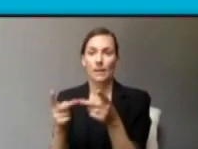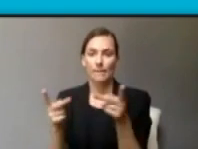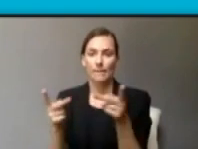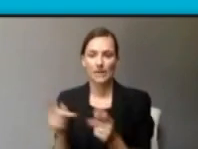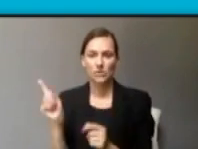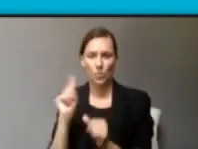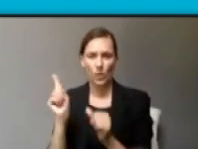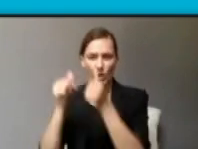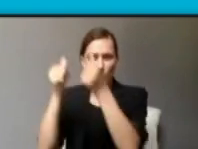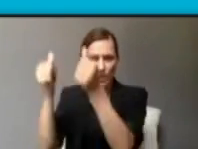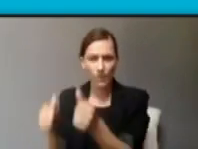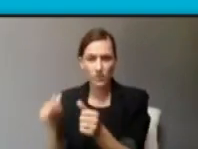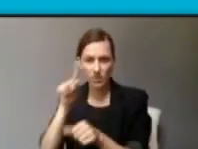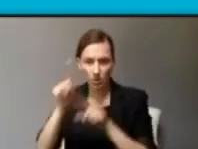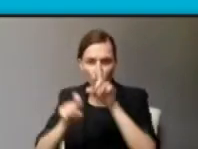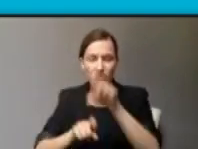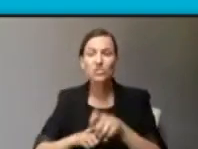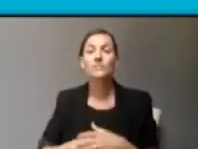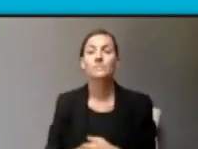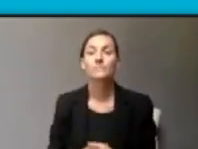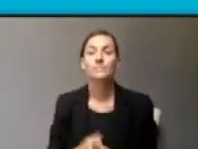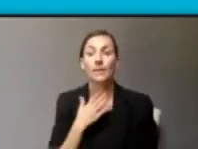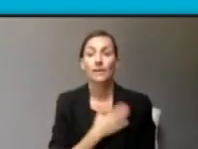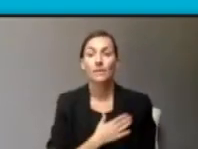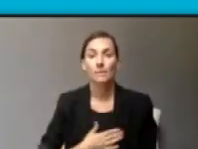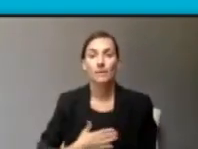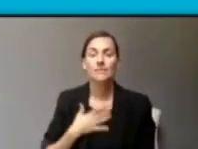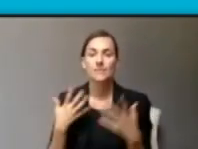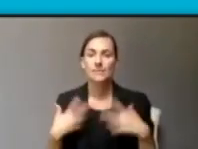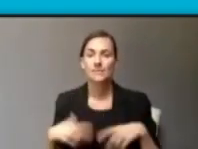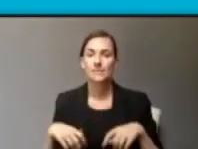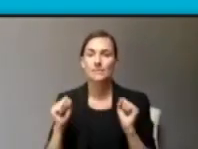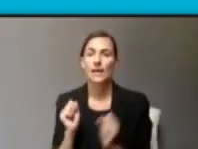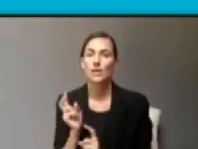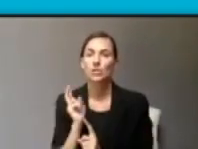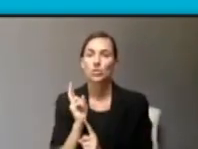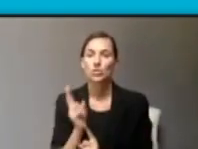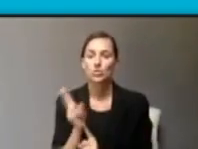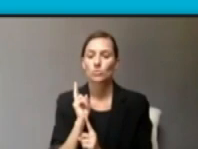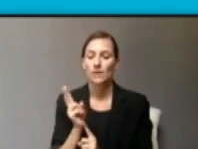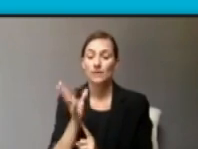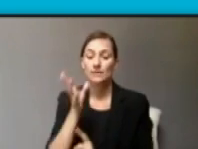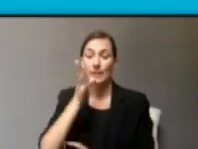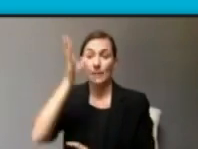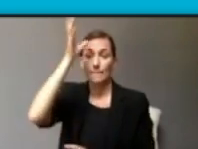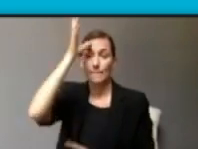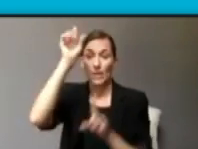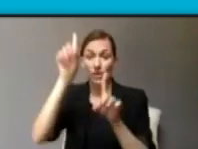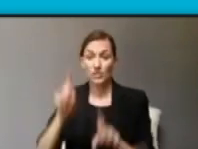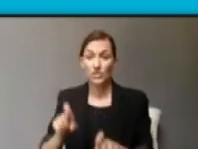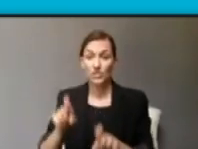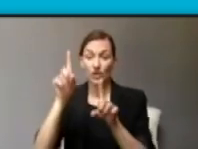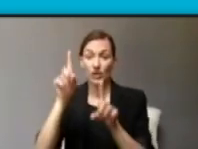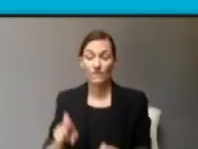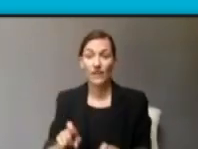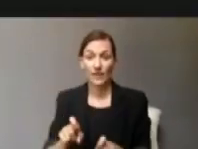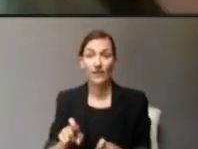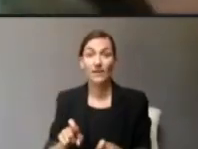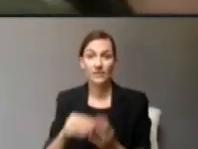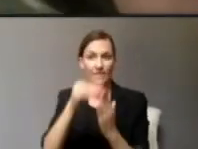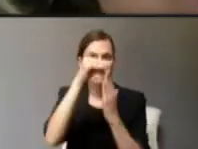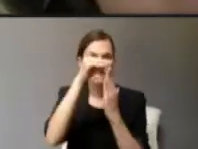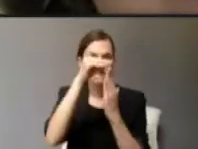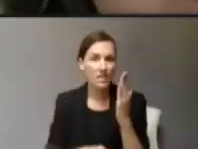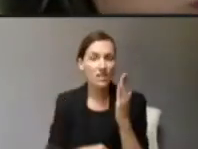questions. Second, please take about 2 minutes to fill out a parent survey that we're putting in the chat right now. The